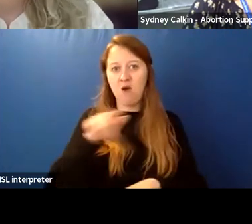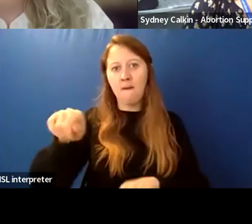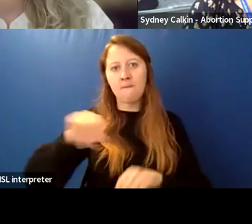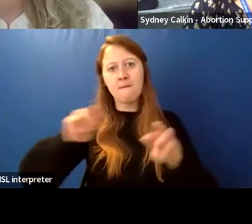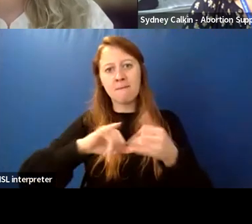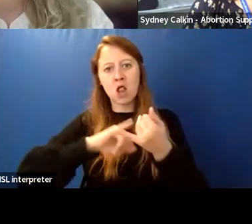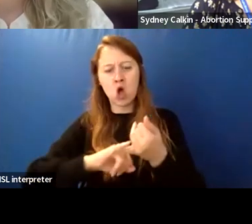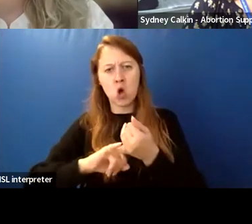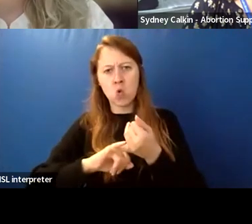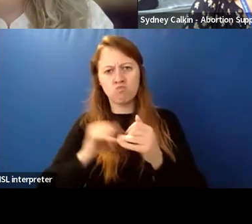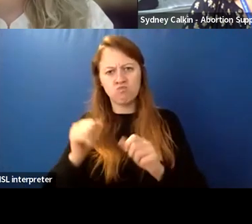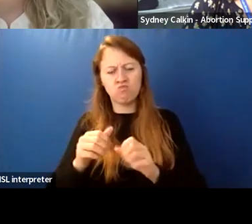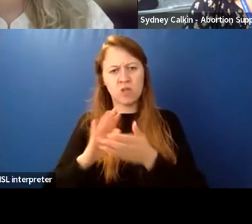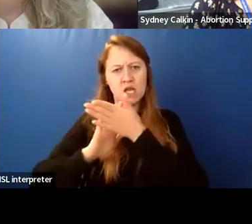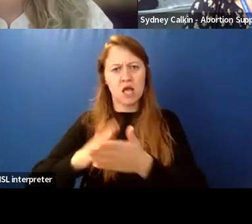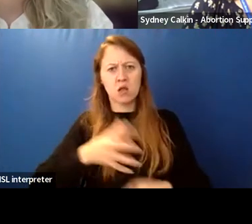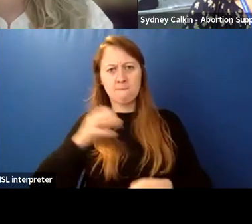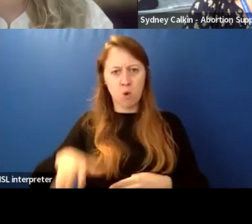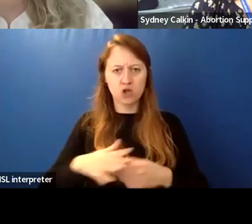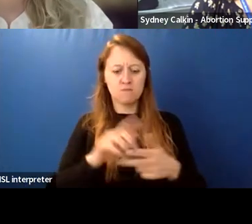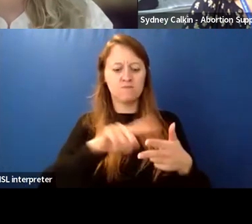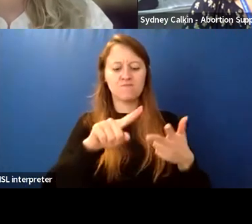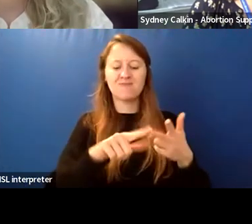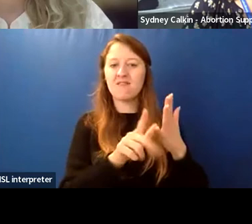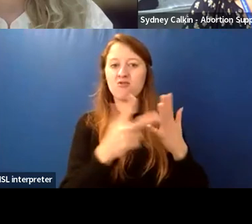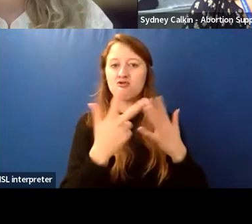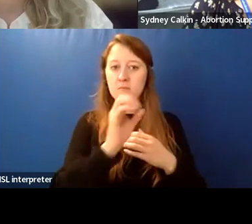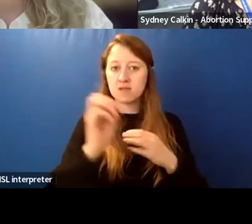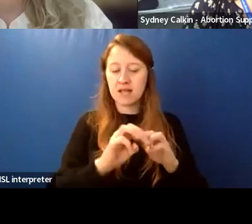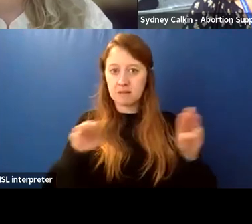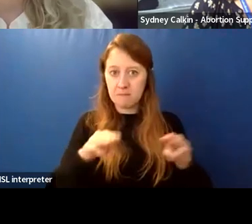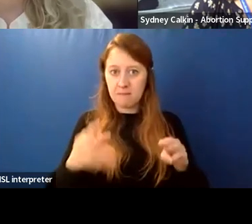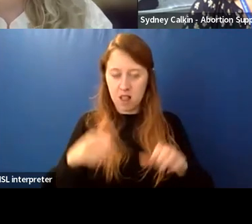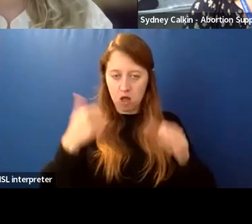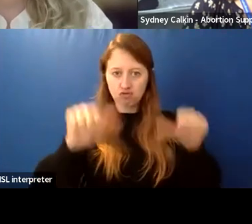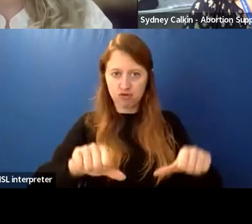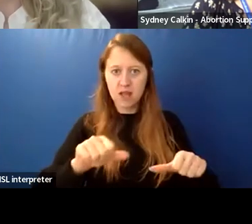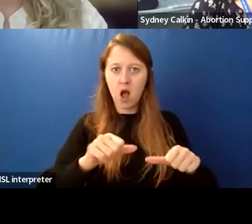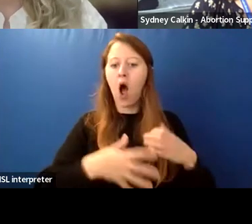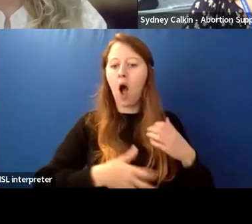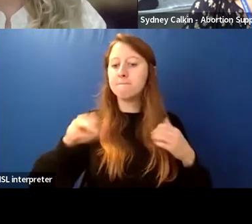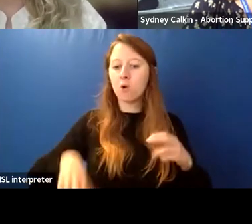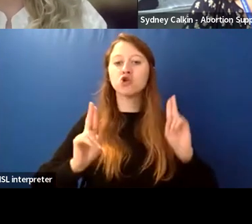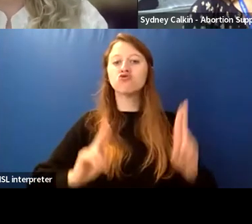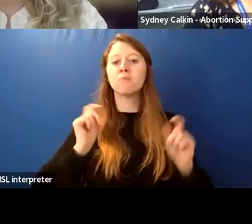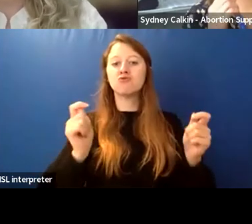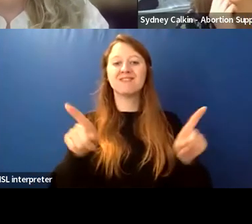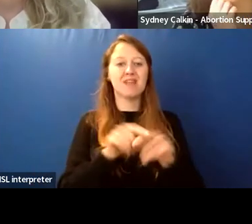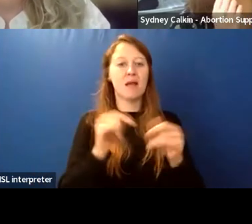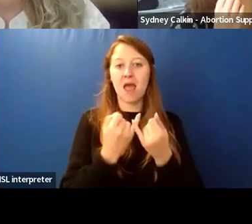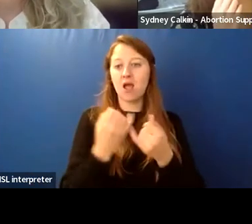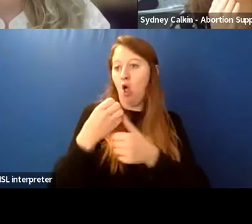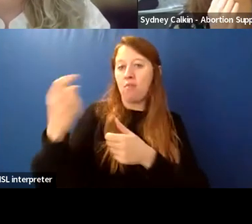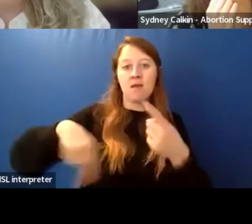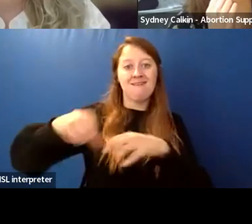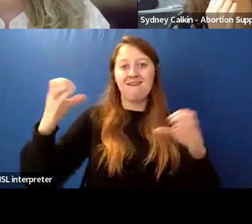71% agree abortion should be treated like any other medical procedure and should not be a matter for criminal law. So we know that support is there,